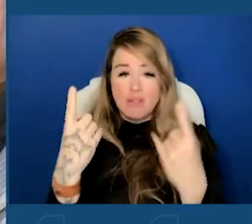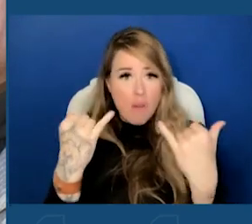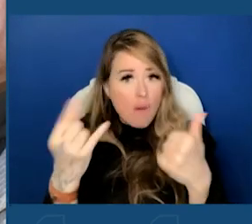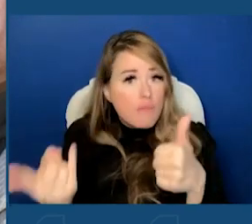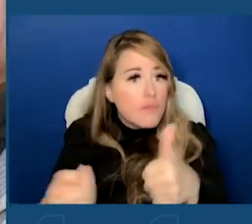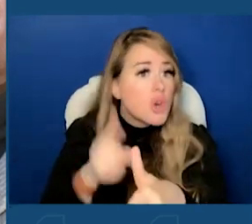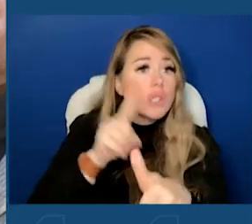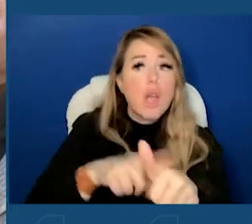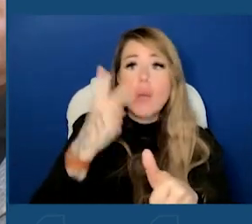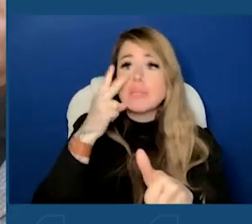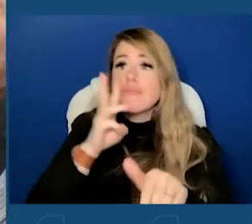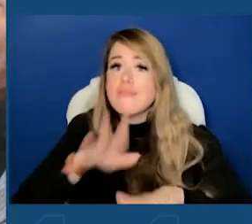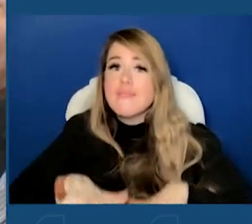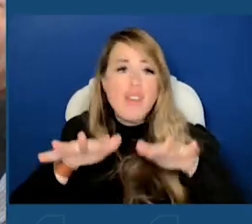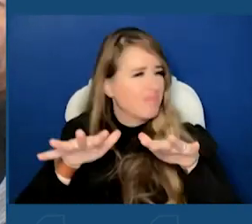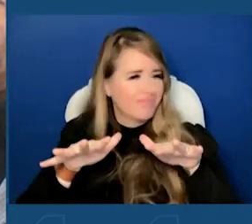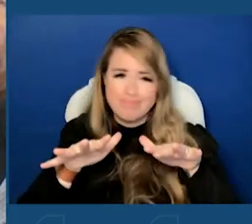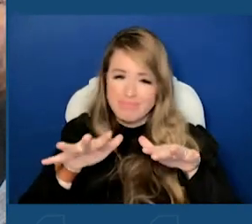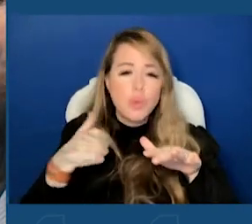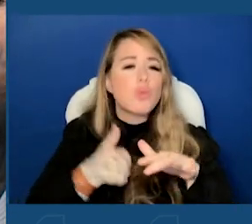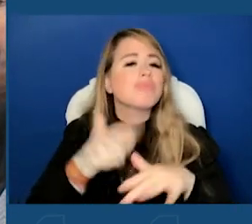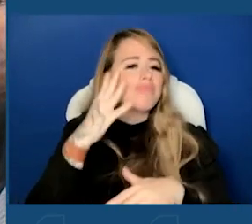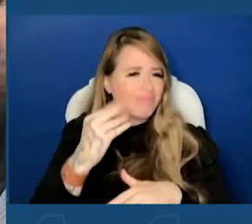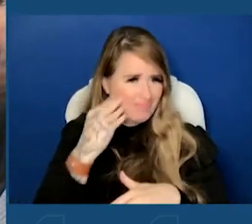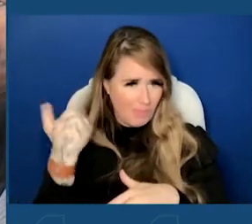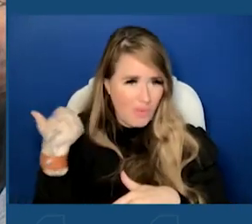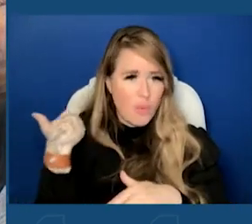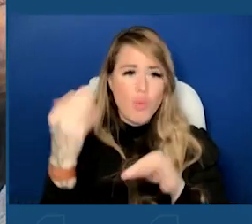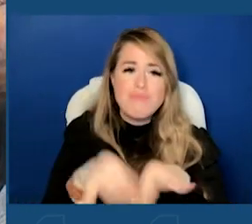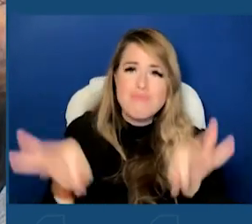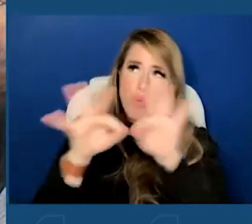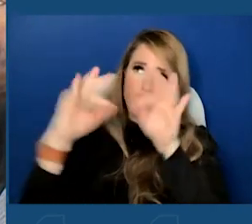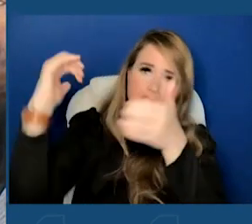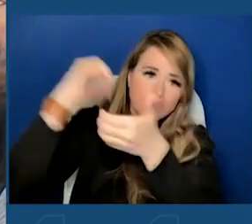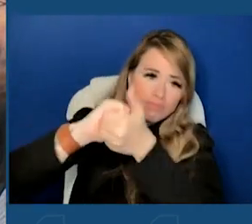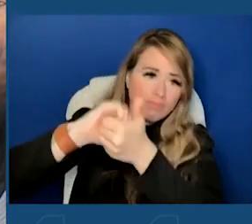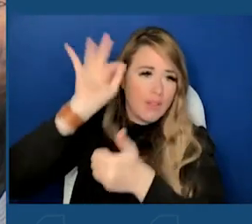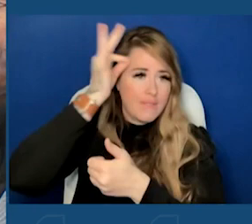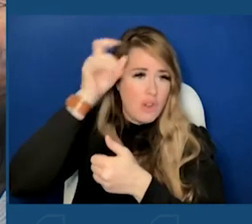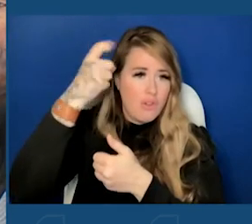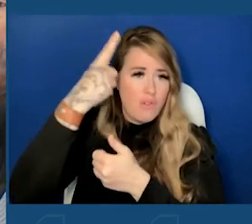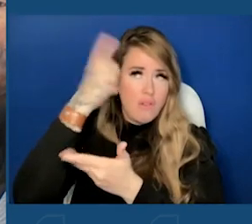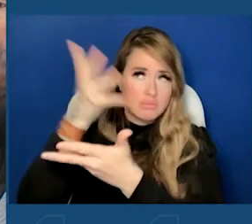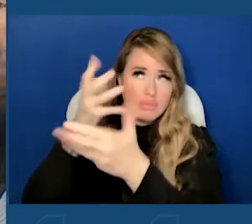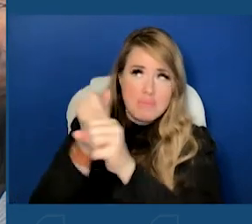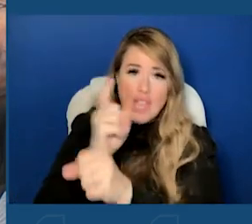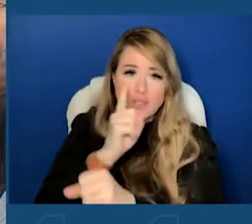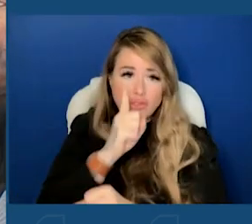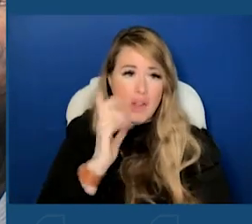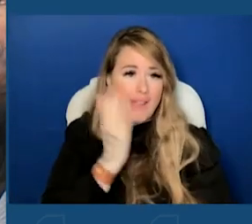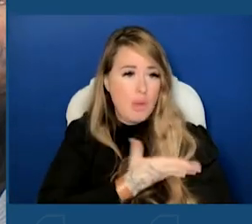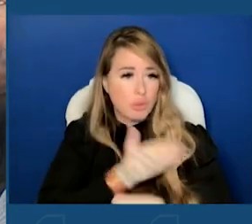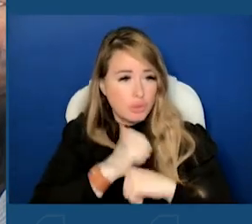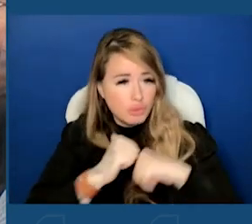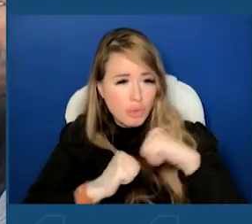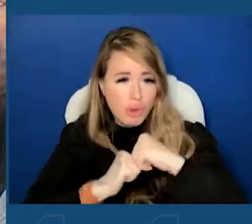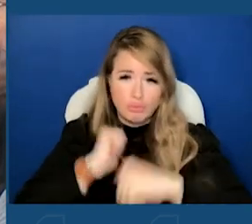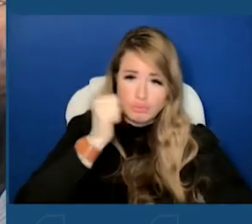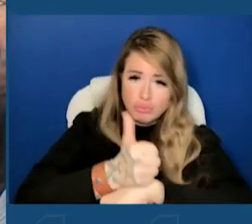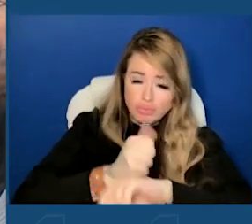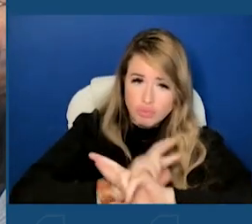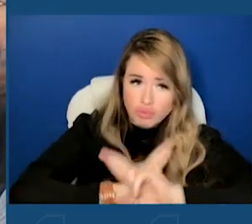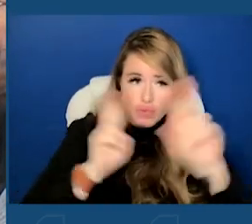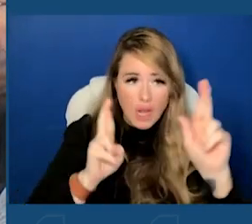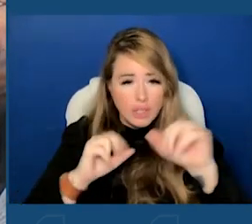extreme flooding. We need to work very closely with our federal partners to make sure that we're getting the infrastructure in place to protect these